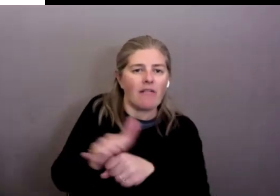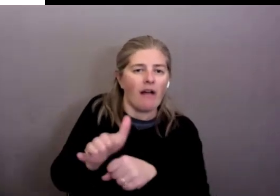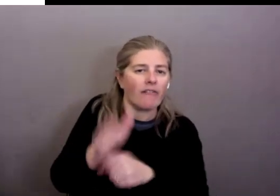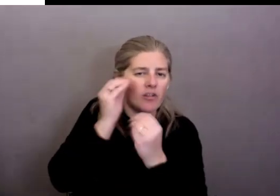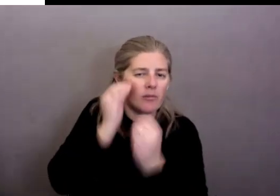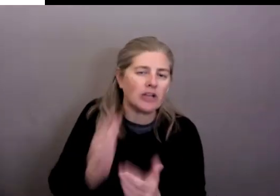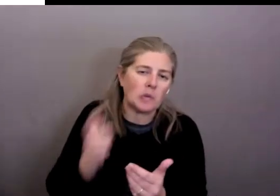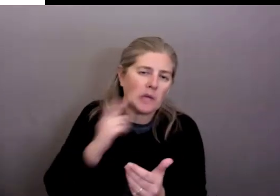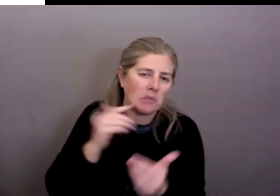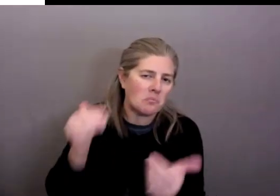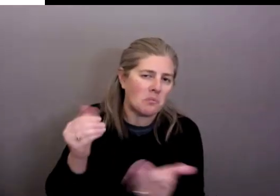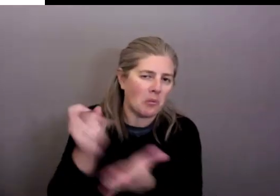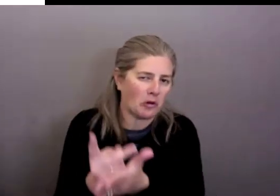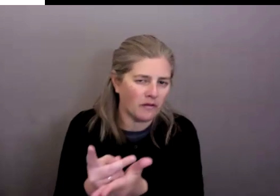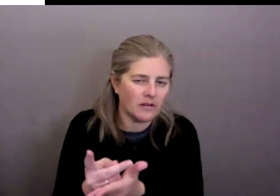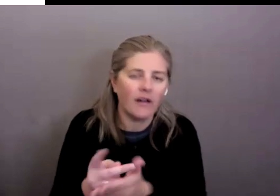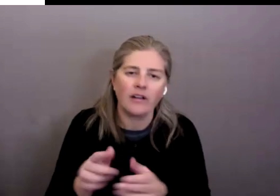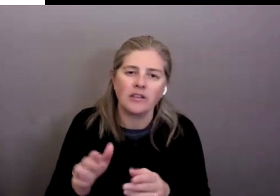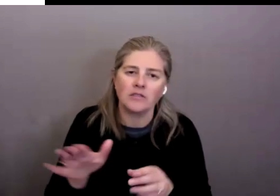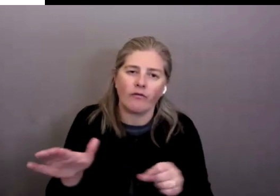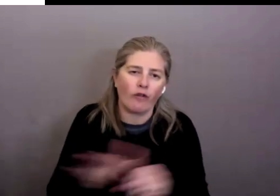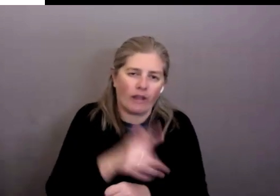required. Full state discretion.